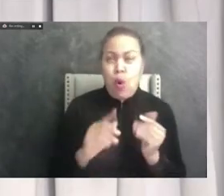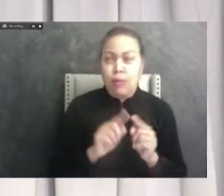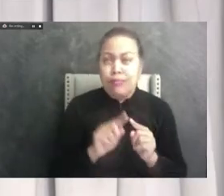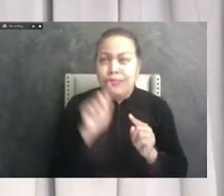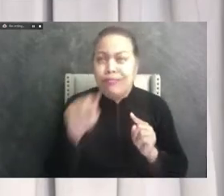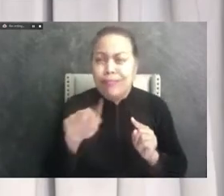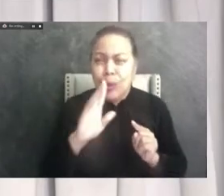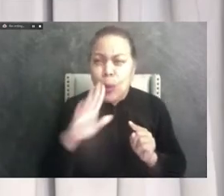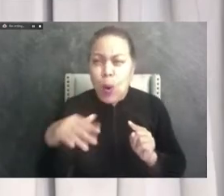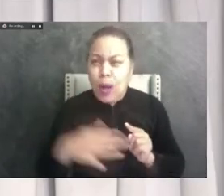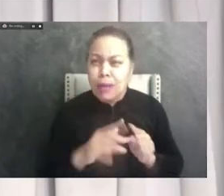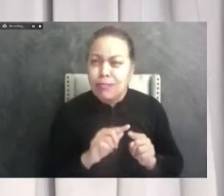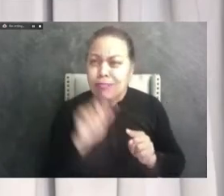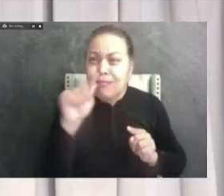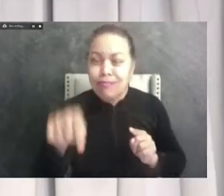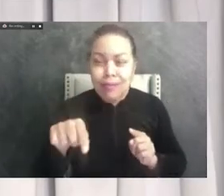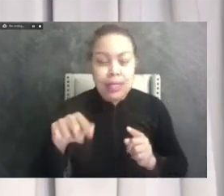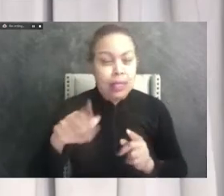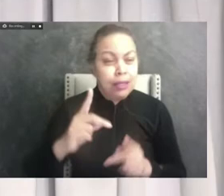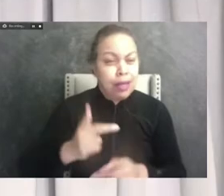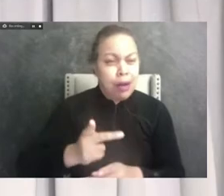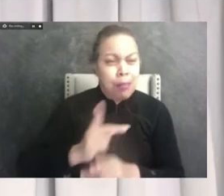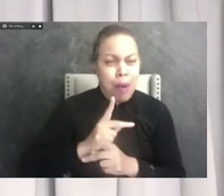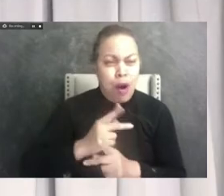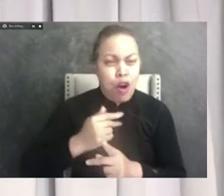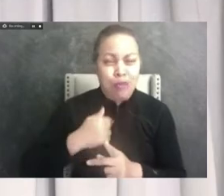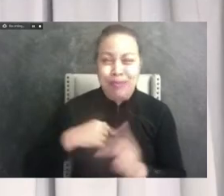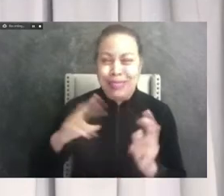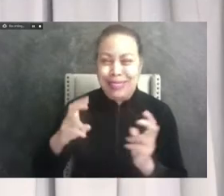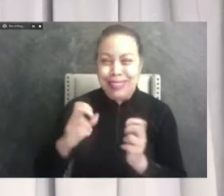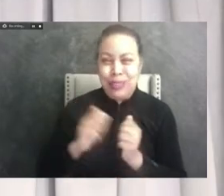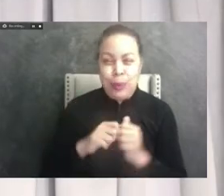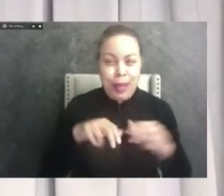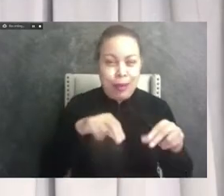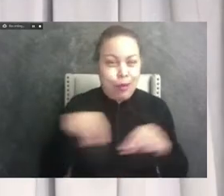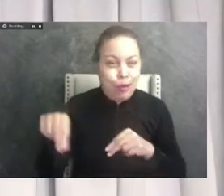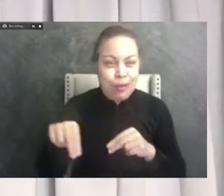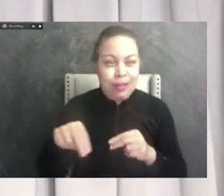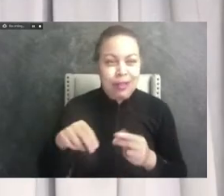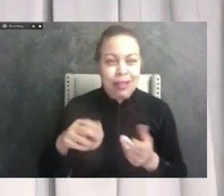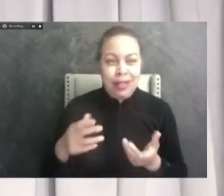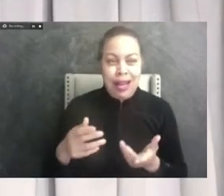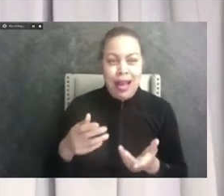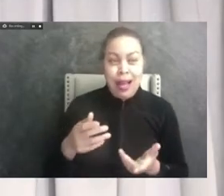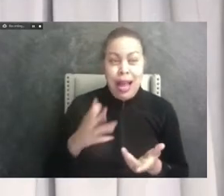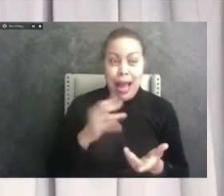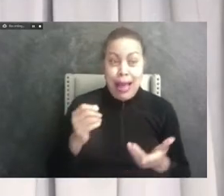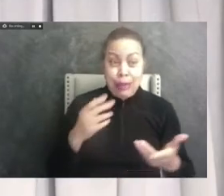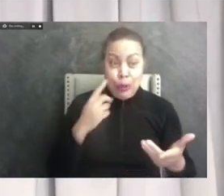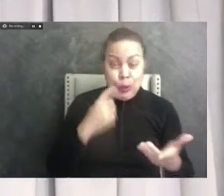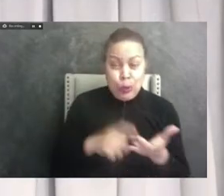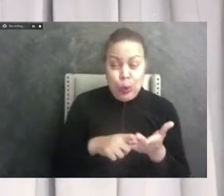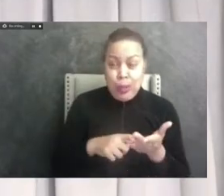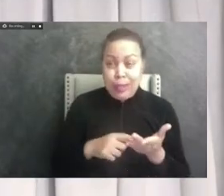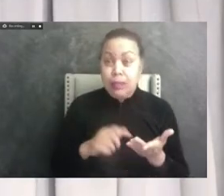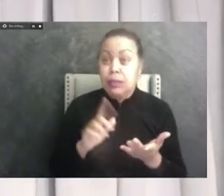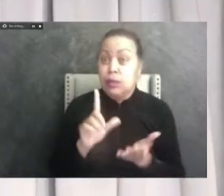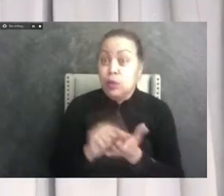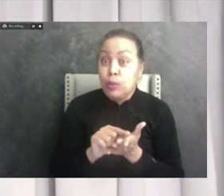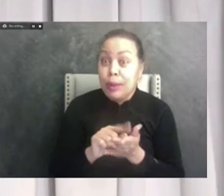borrowed with clothespins, a hair or two, broadside soon in my